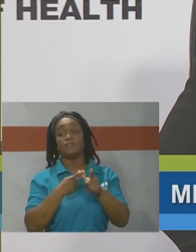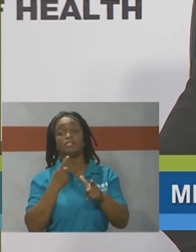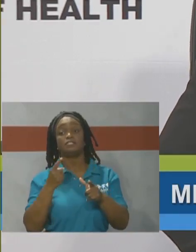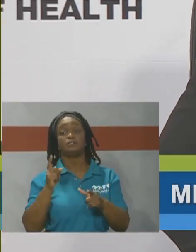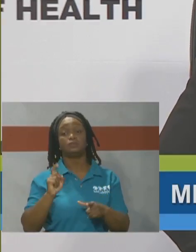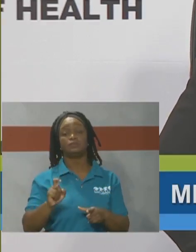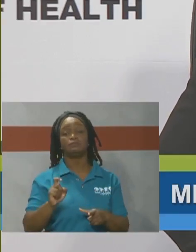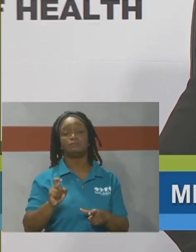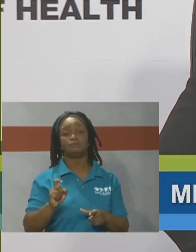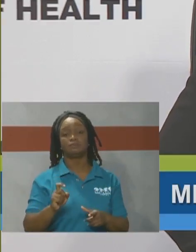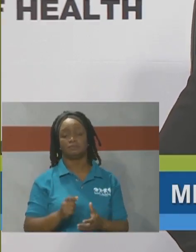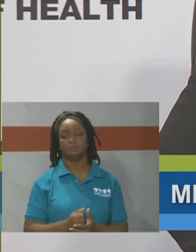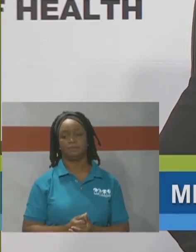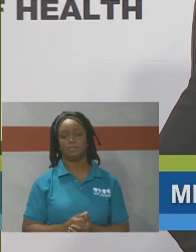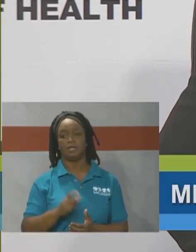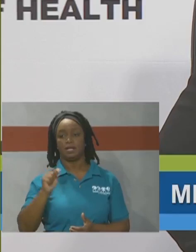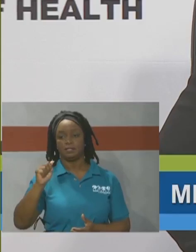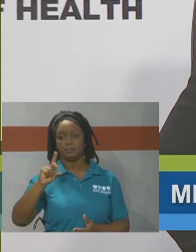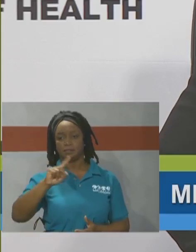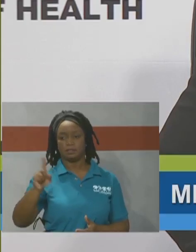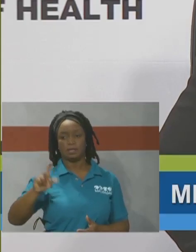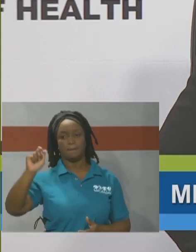goes to azpnews.com.